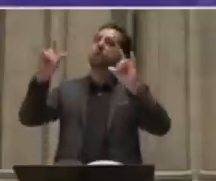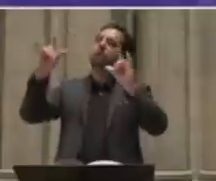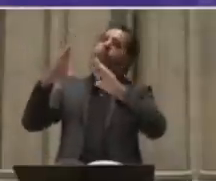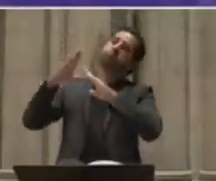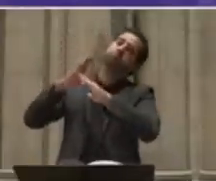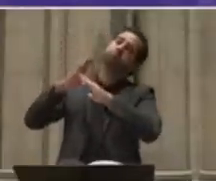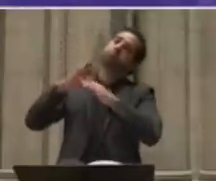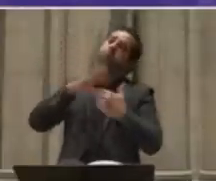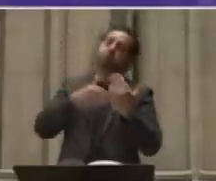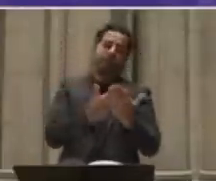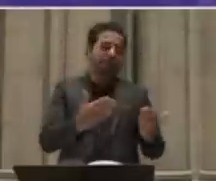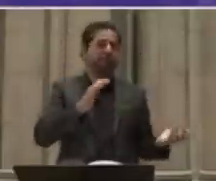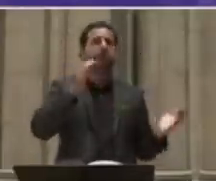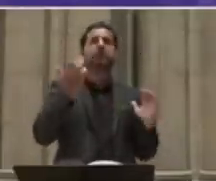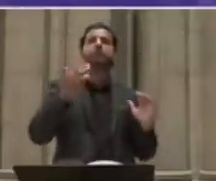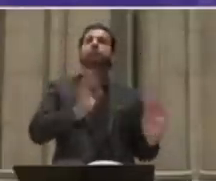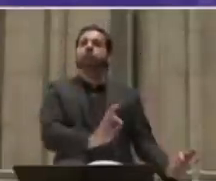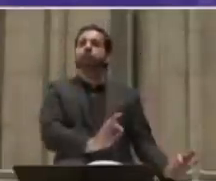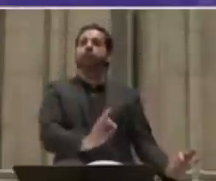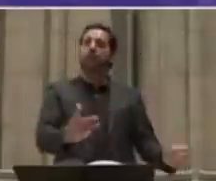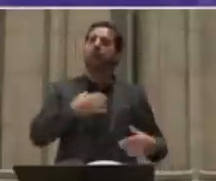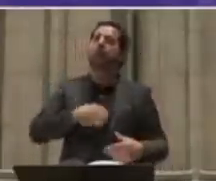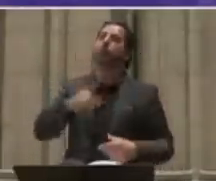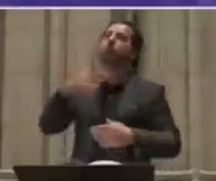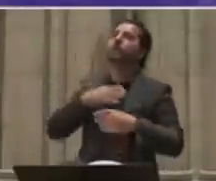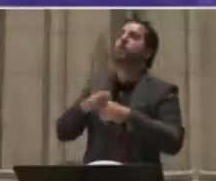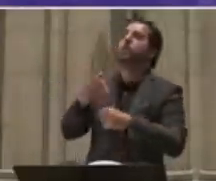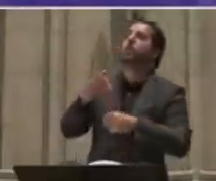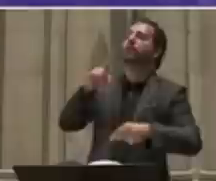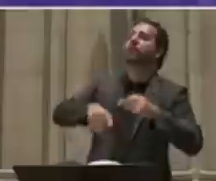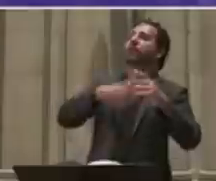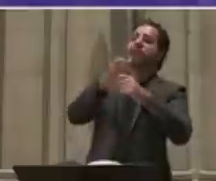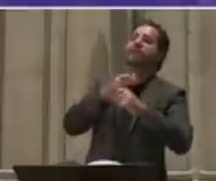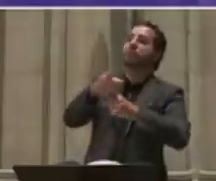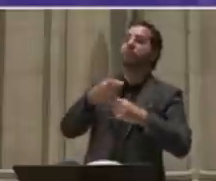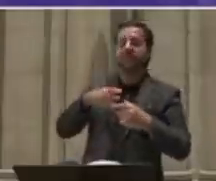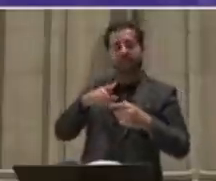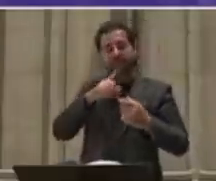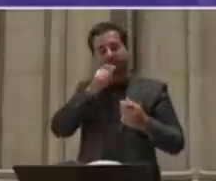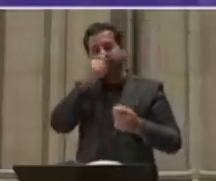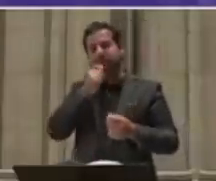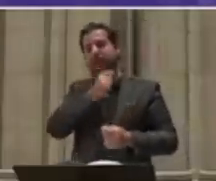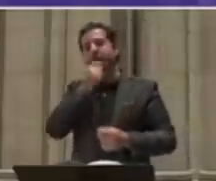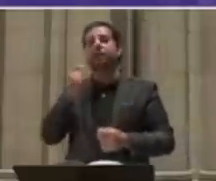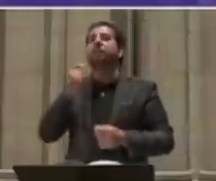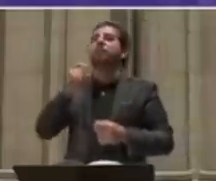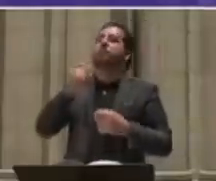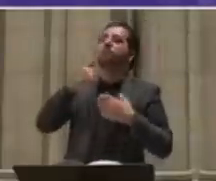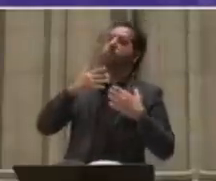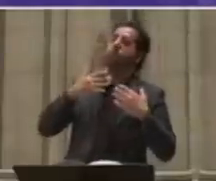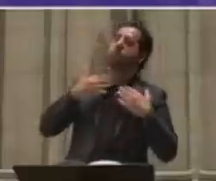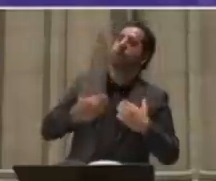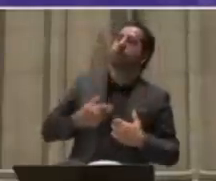all things and long for you in my soul. Since I cannot receive you in the sacrament of your body and blood,